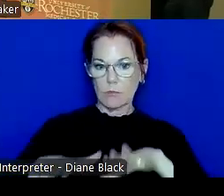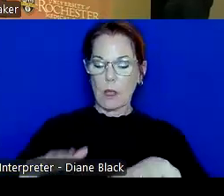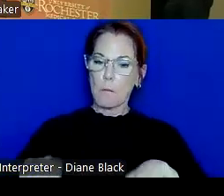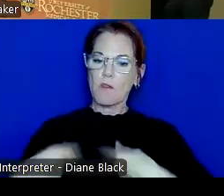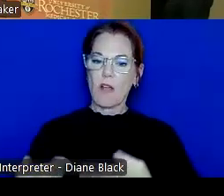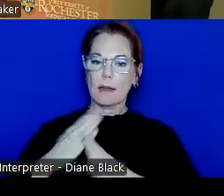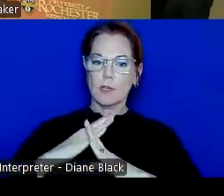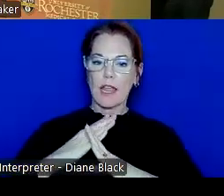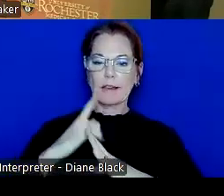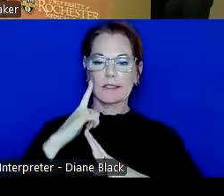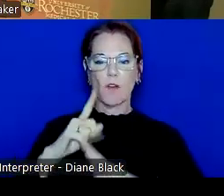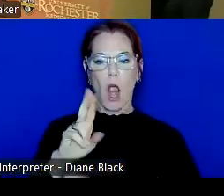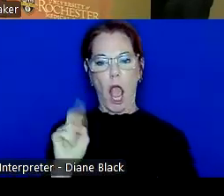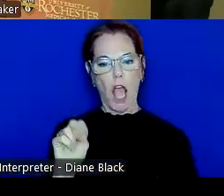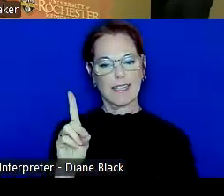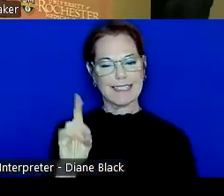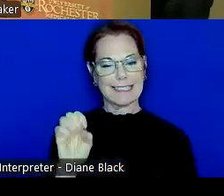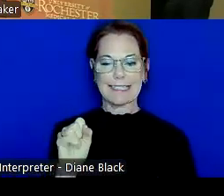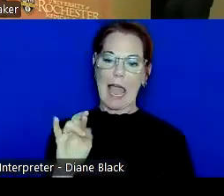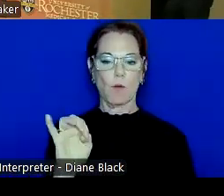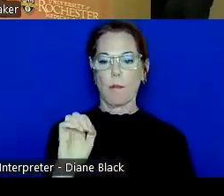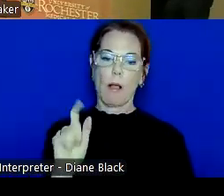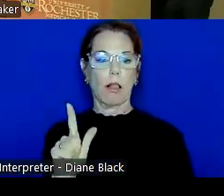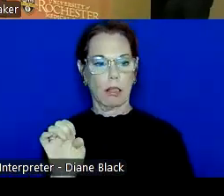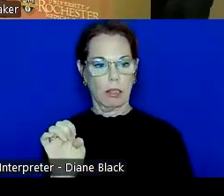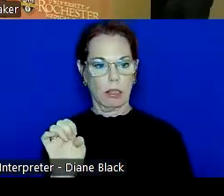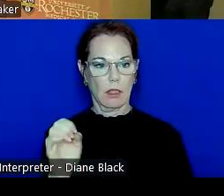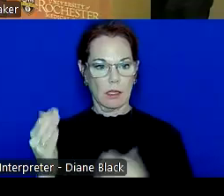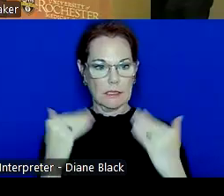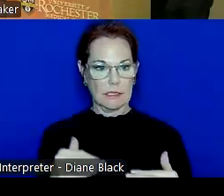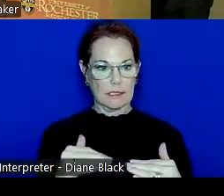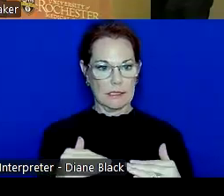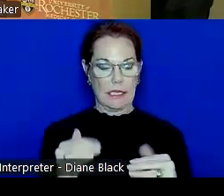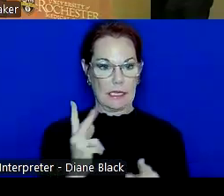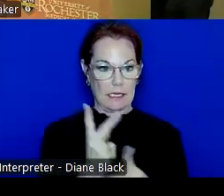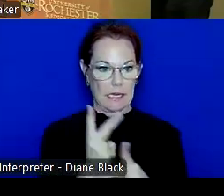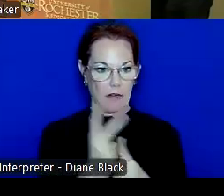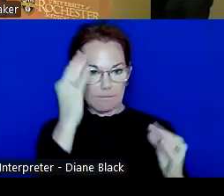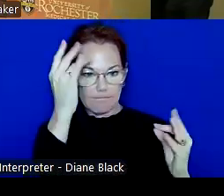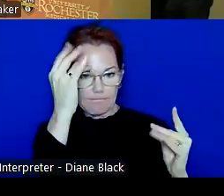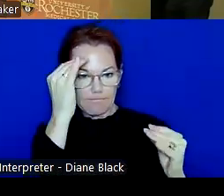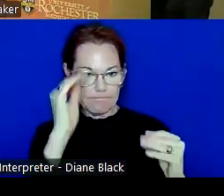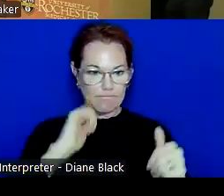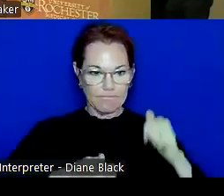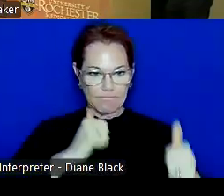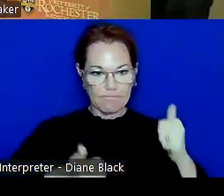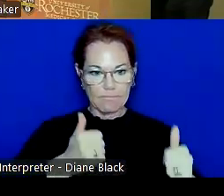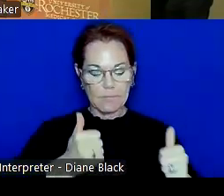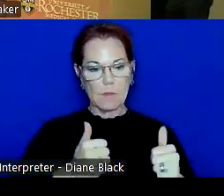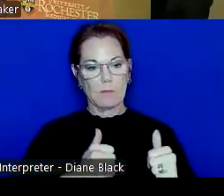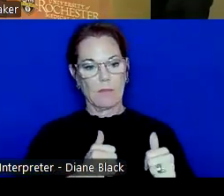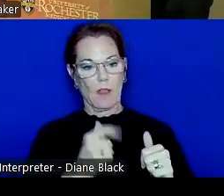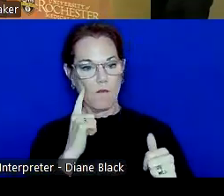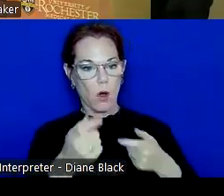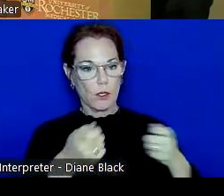against undesirable encroachment. Carefully compiled and fully enforced zoning regulations are effective in controlling both the